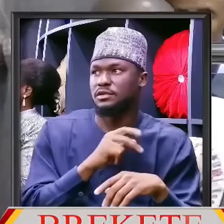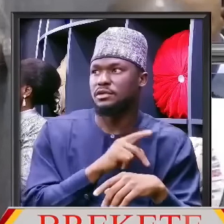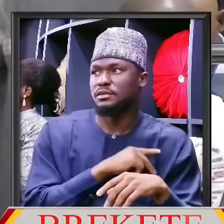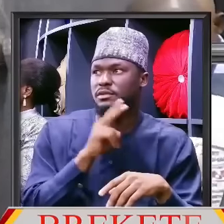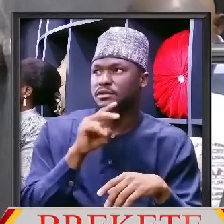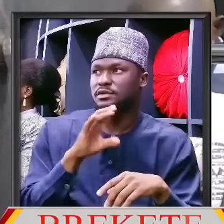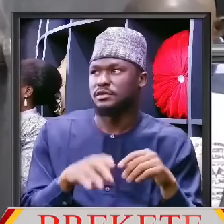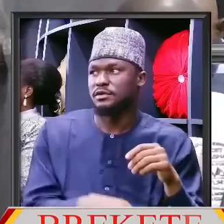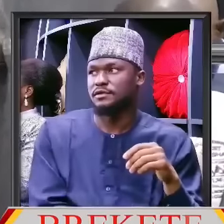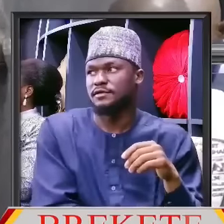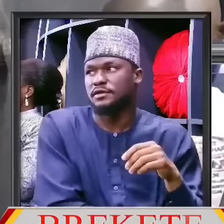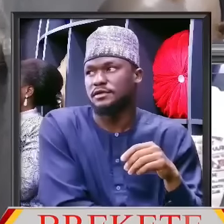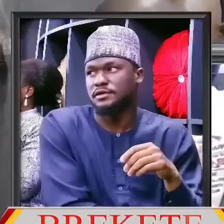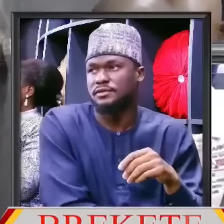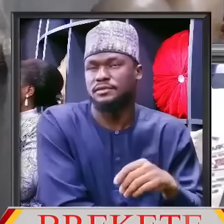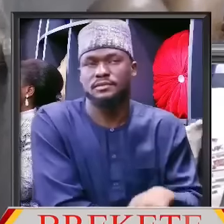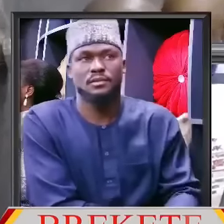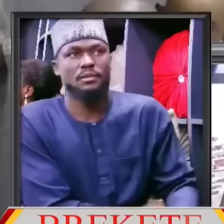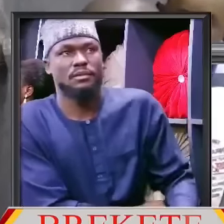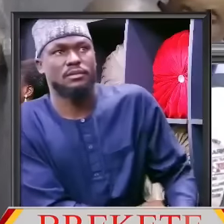VC.